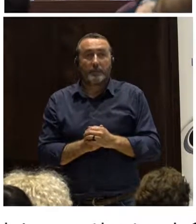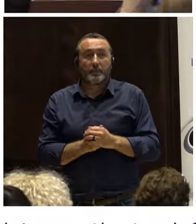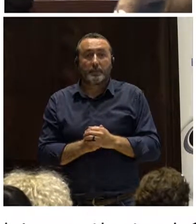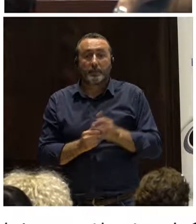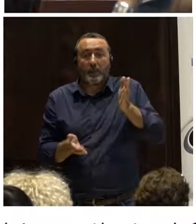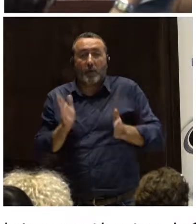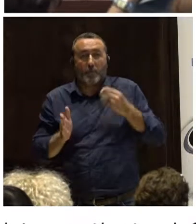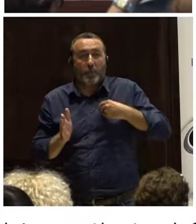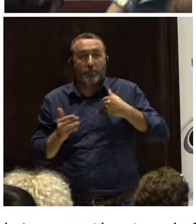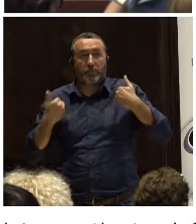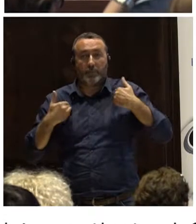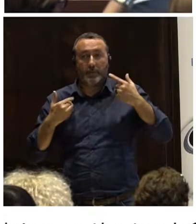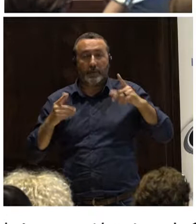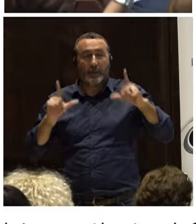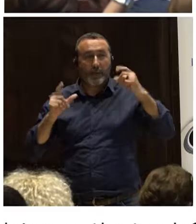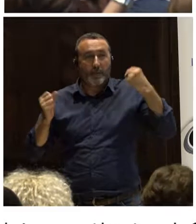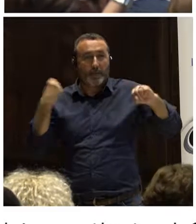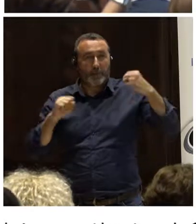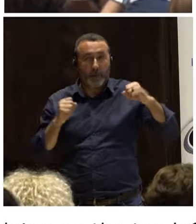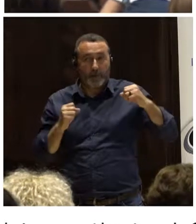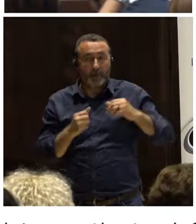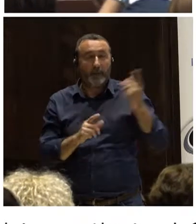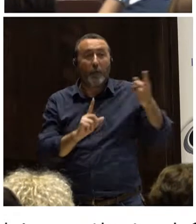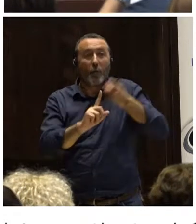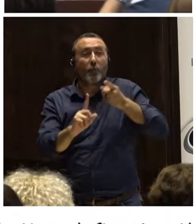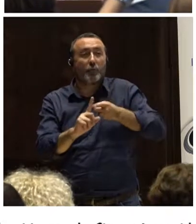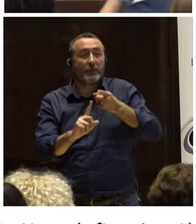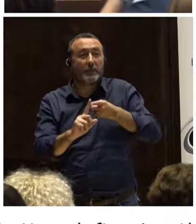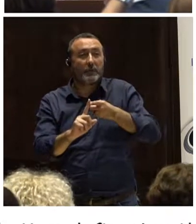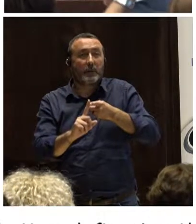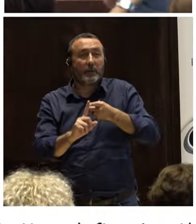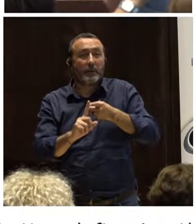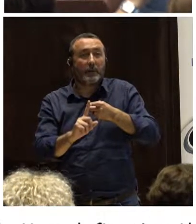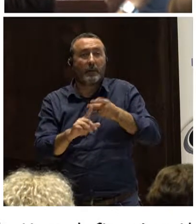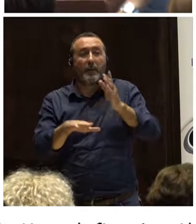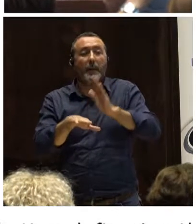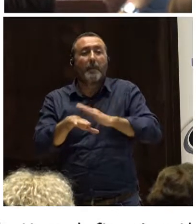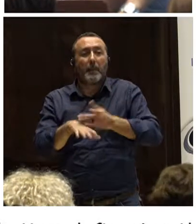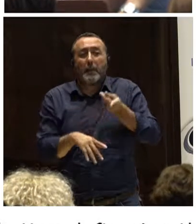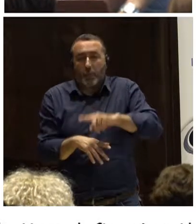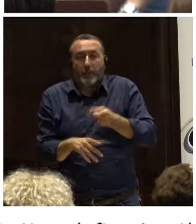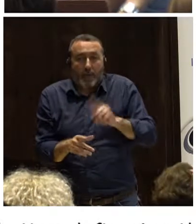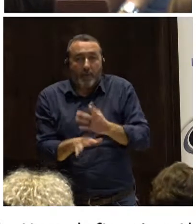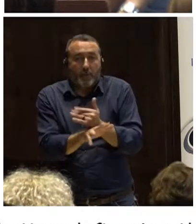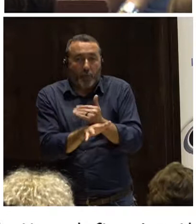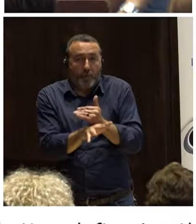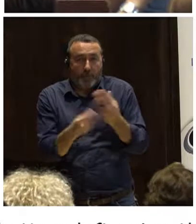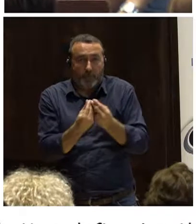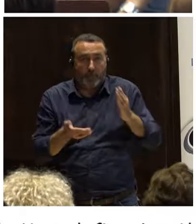toys. But then they ended up doing their own free play, which was really fun to watch. So one time we